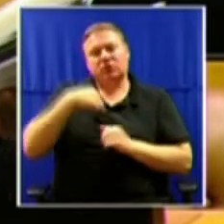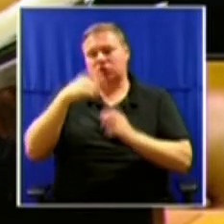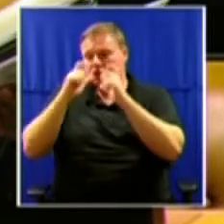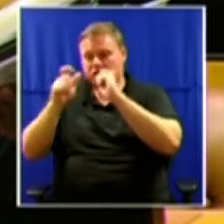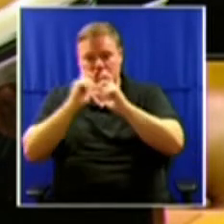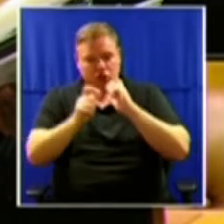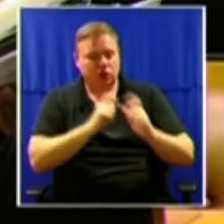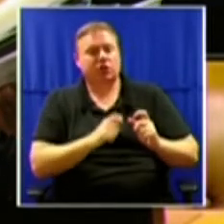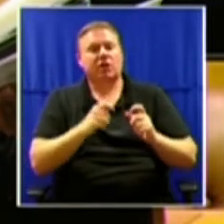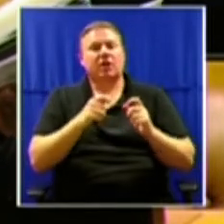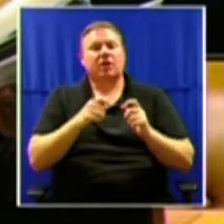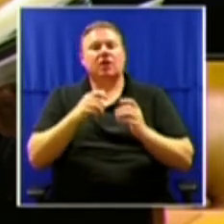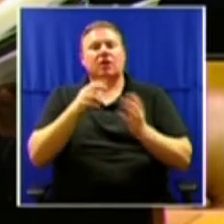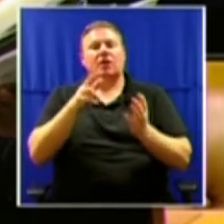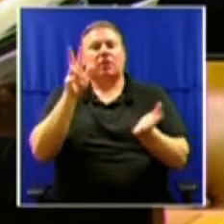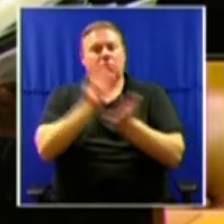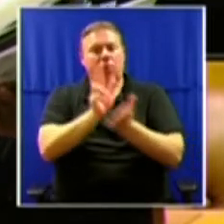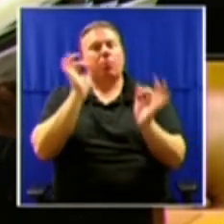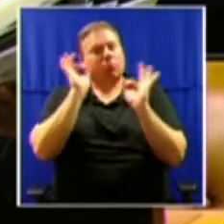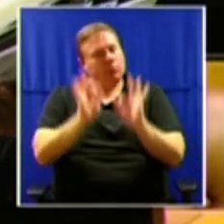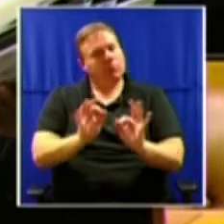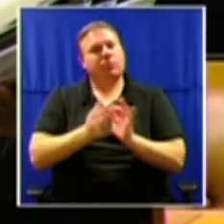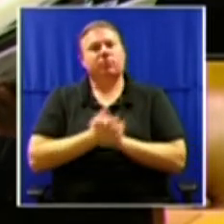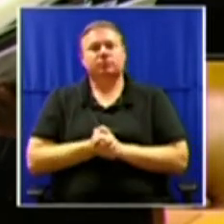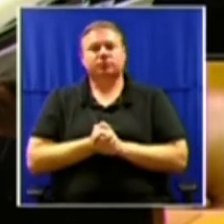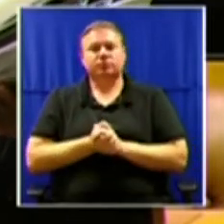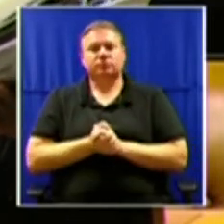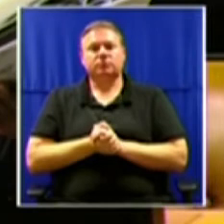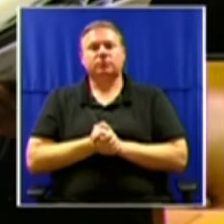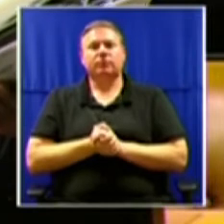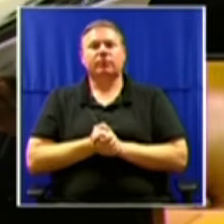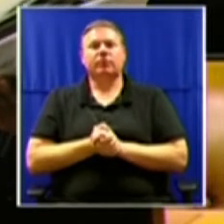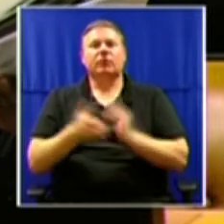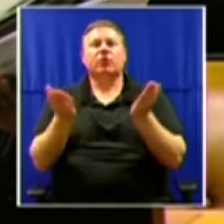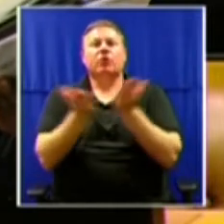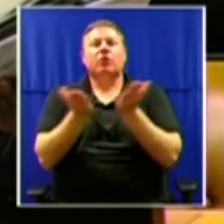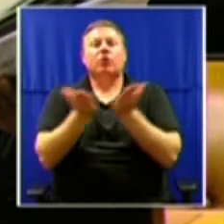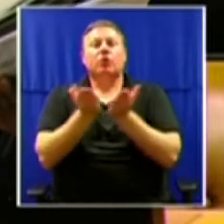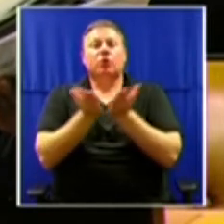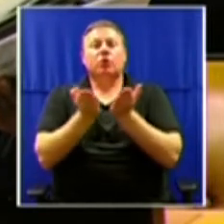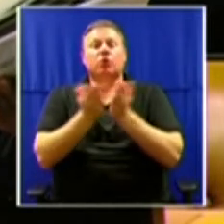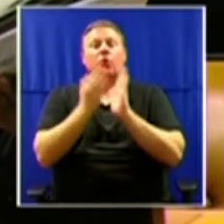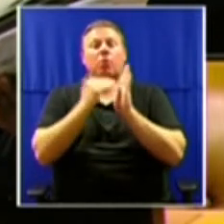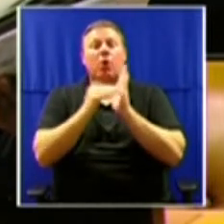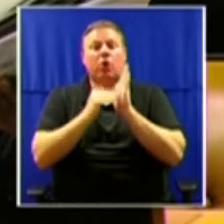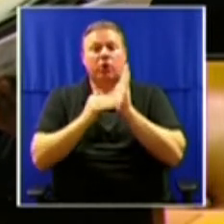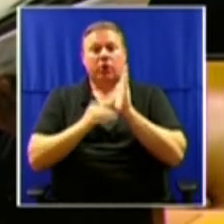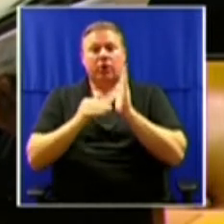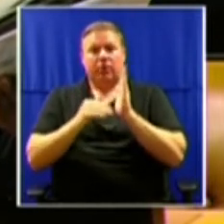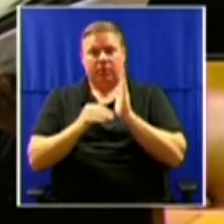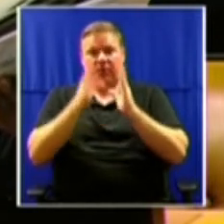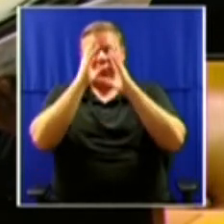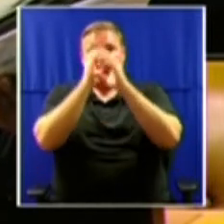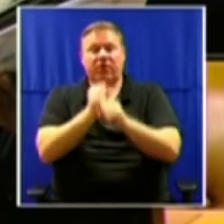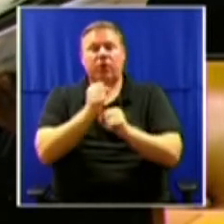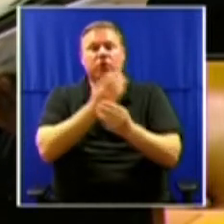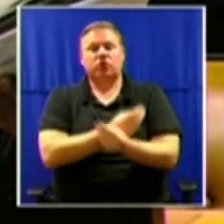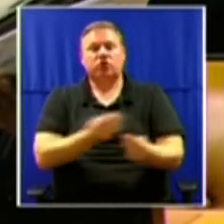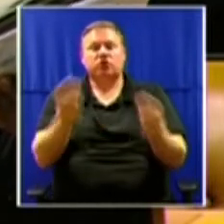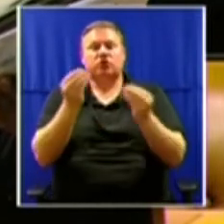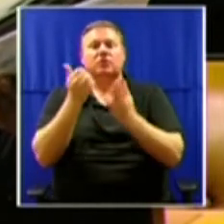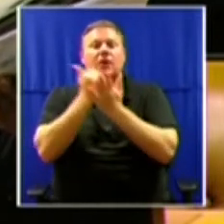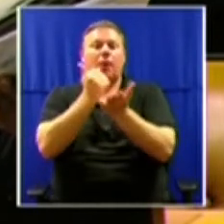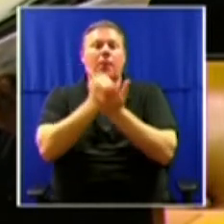School and campus awareness programs focusing on the education of students with regard to the negative